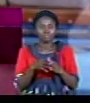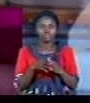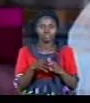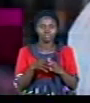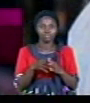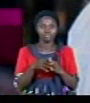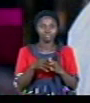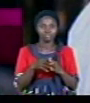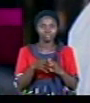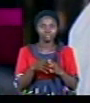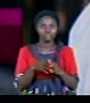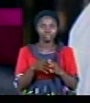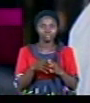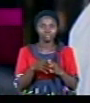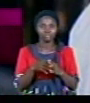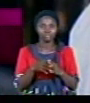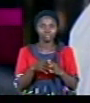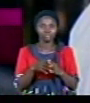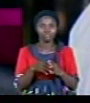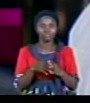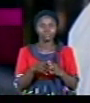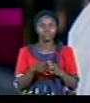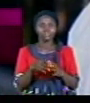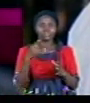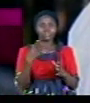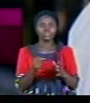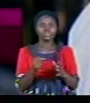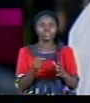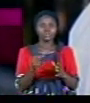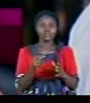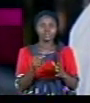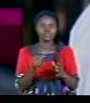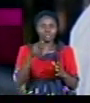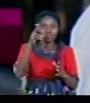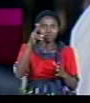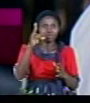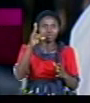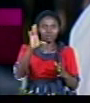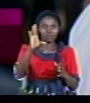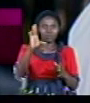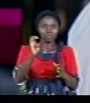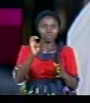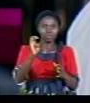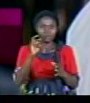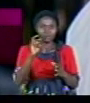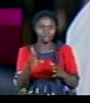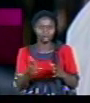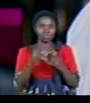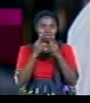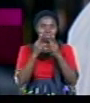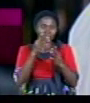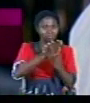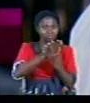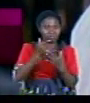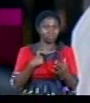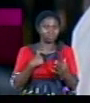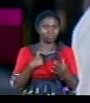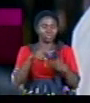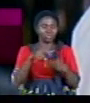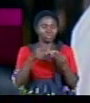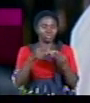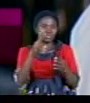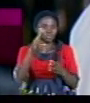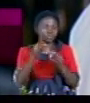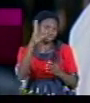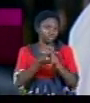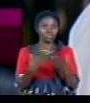the point it will come here and pee in this place. Sometimes to breathe will be a very difficult thing. The back as well,